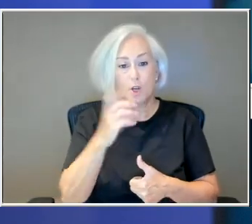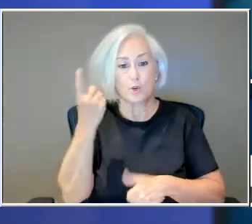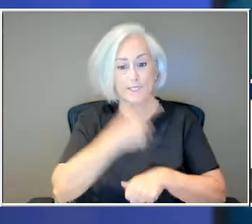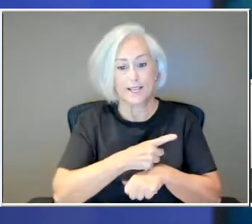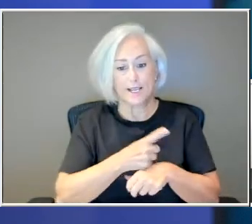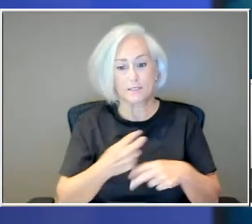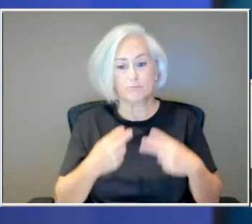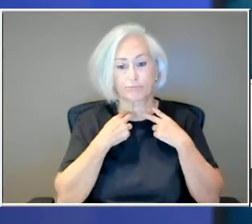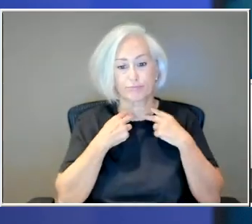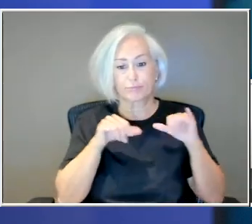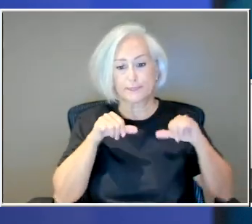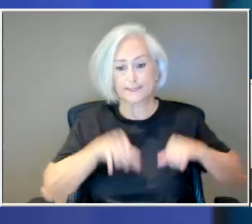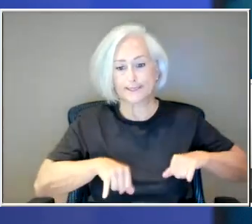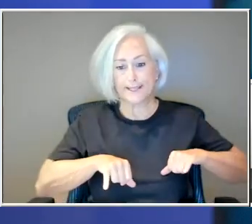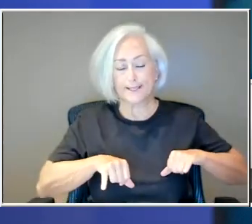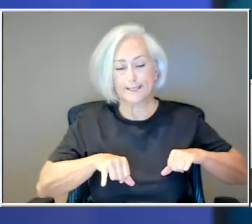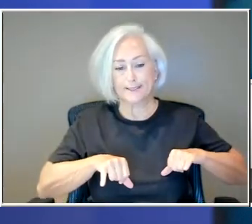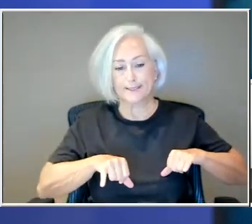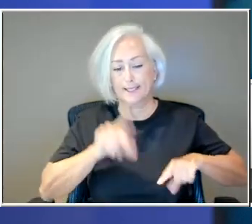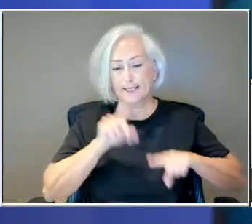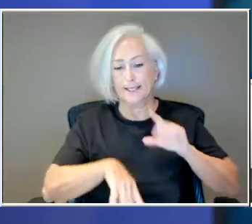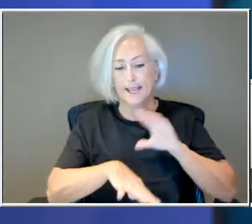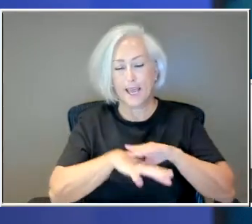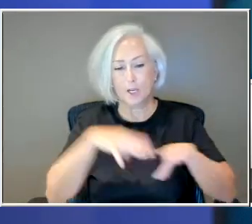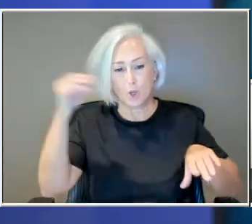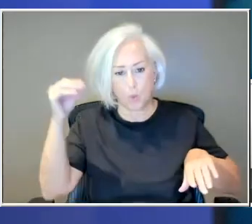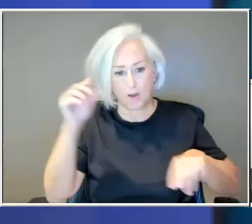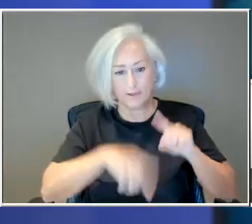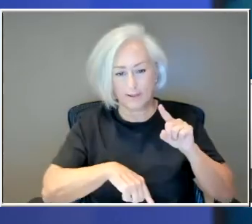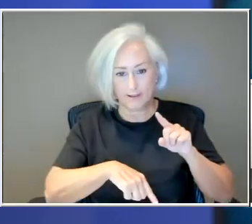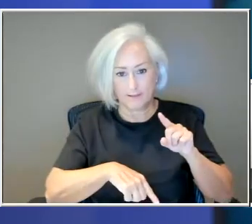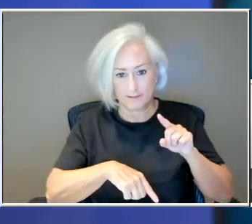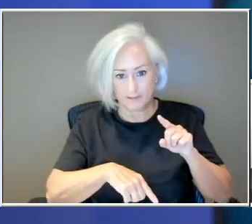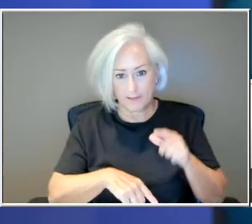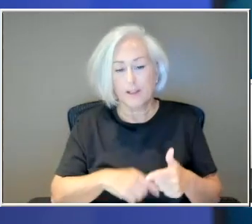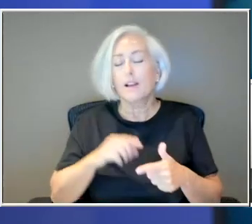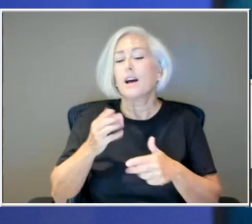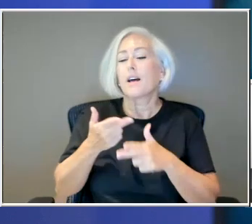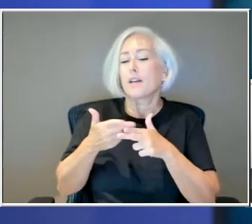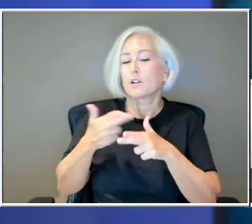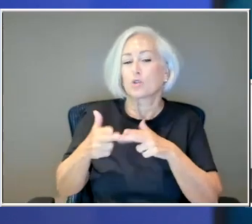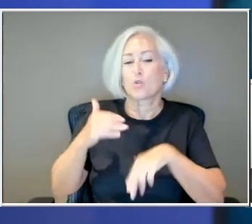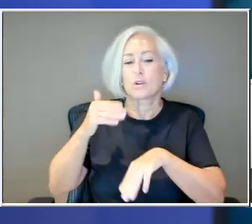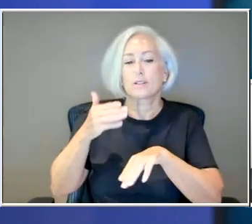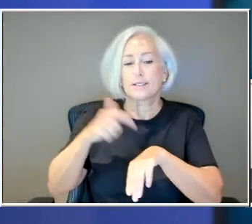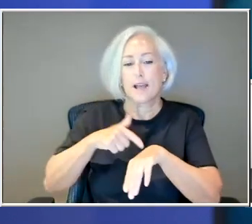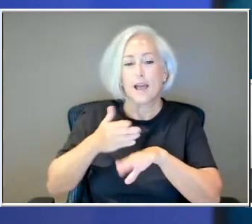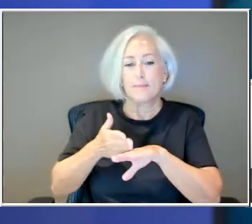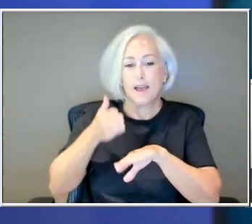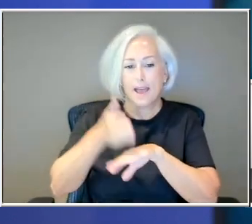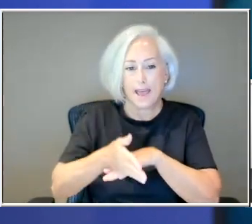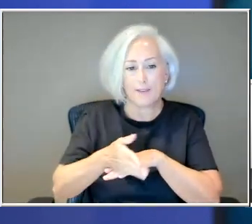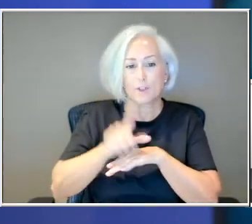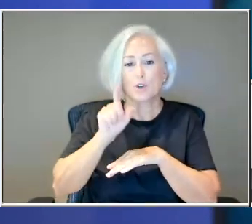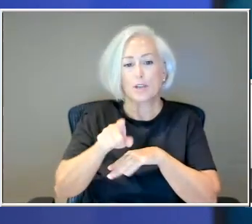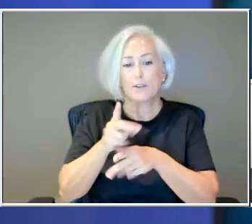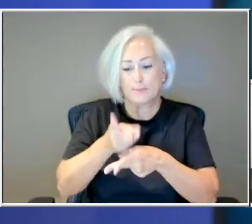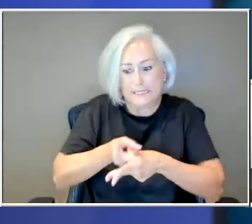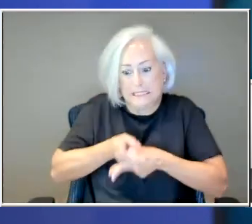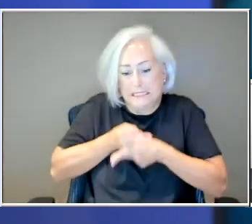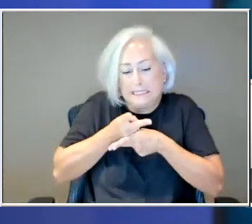and then there's an ancillary time afterwards where you have to just still be really